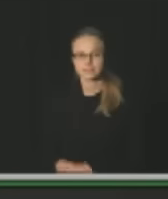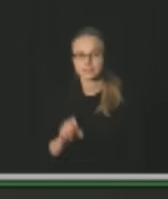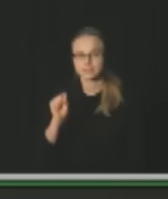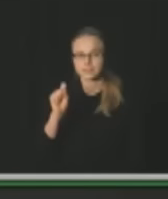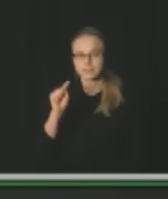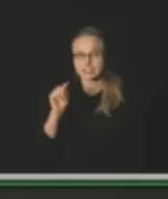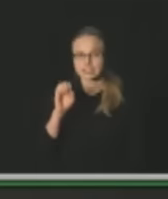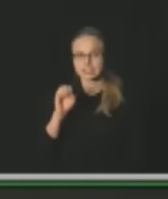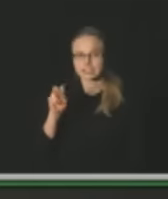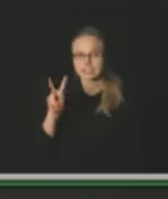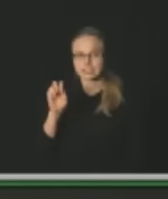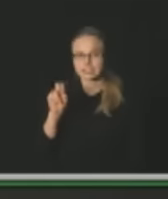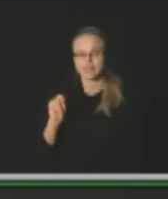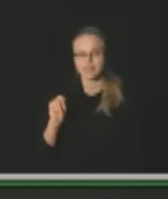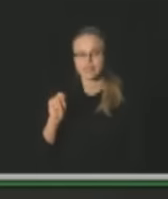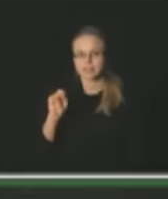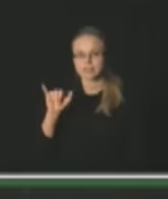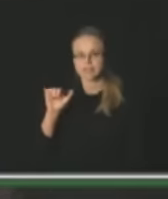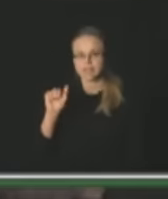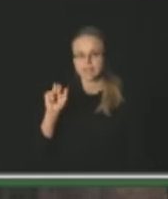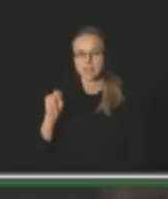Stephen Yun.